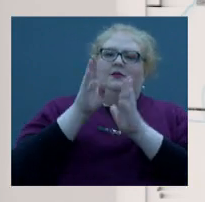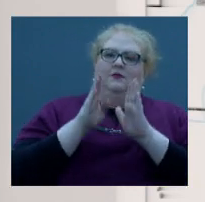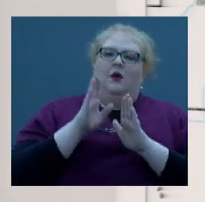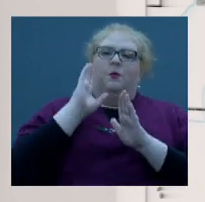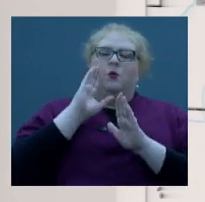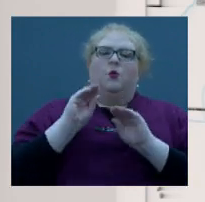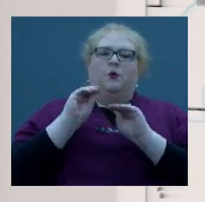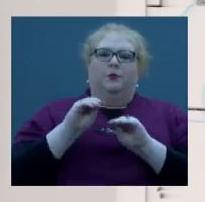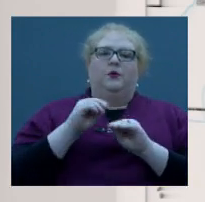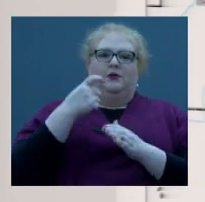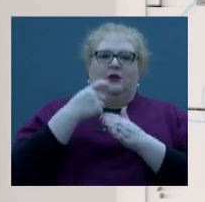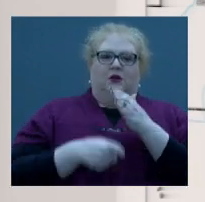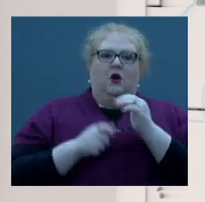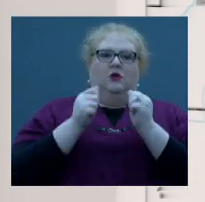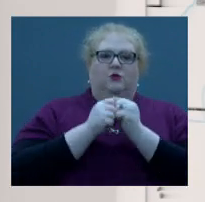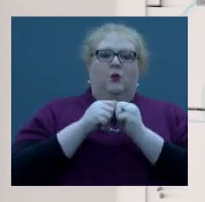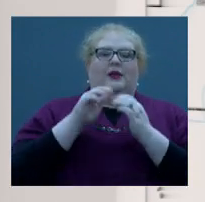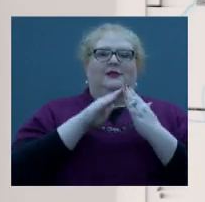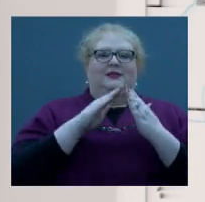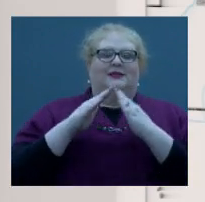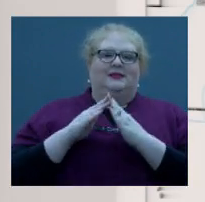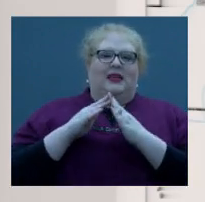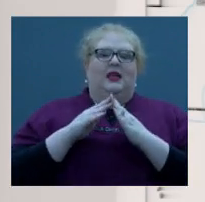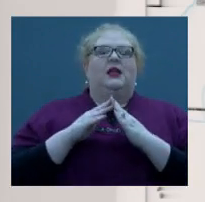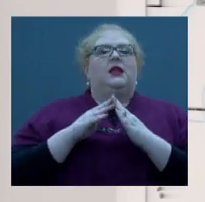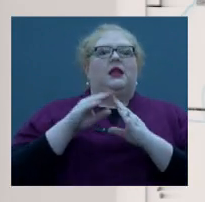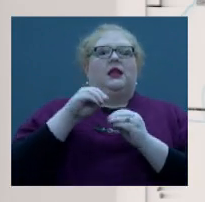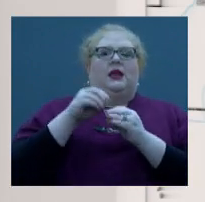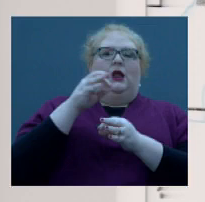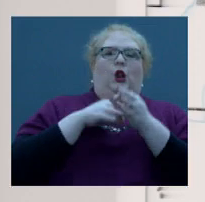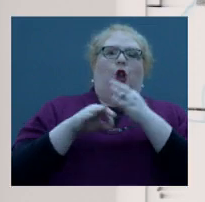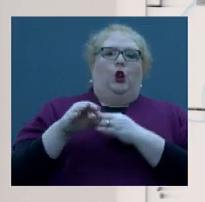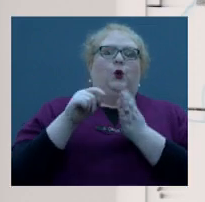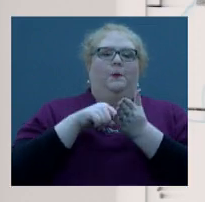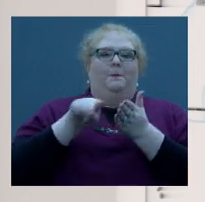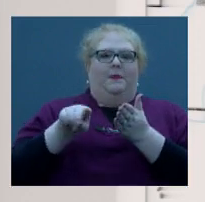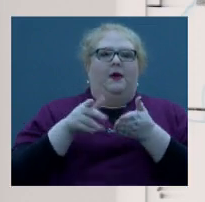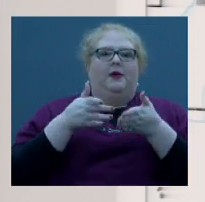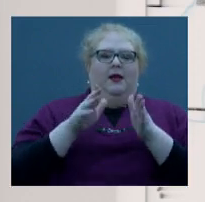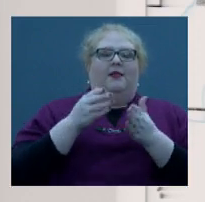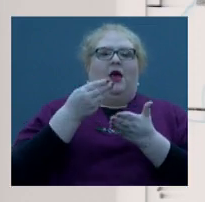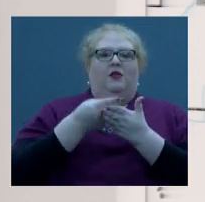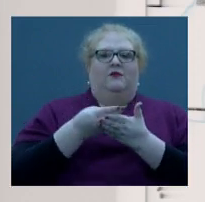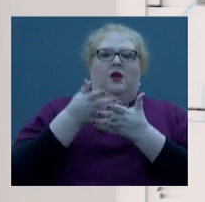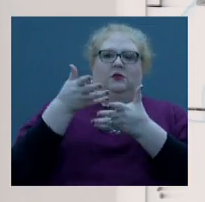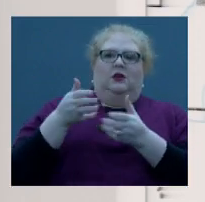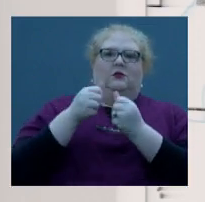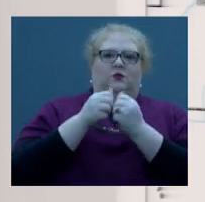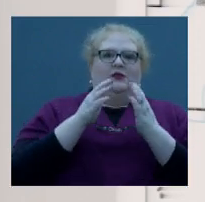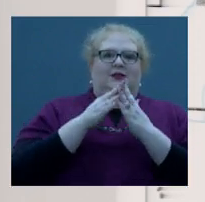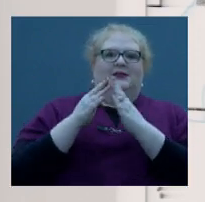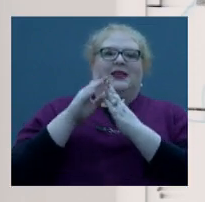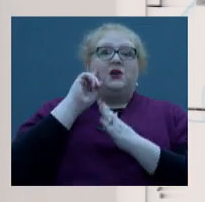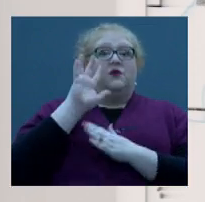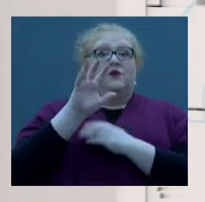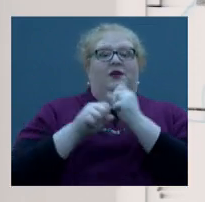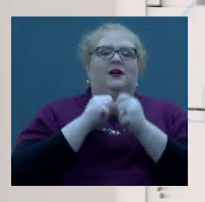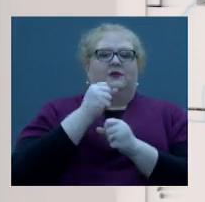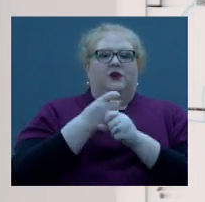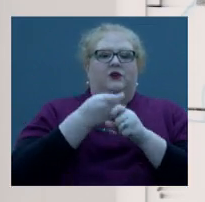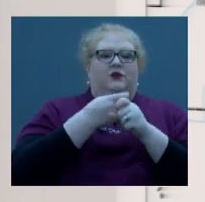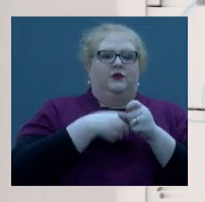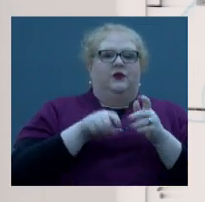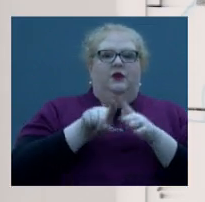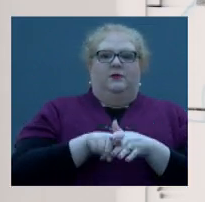of the improvements with the city in the form of in lieu payment and allow the funds to remain with the city for a period of 5 years from the